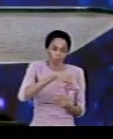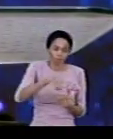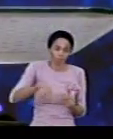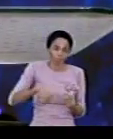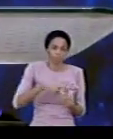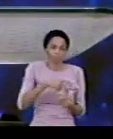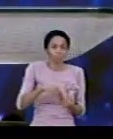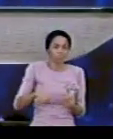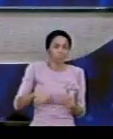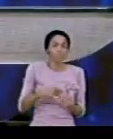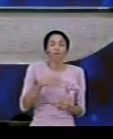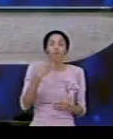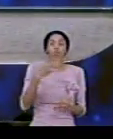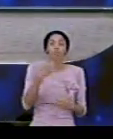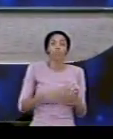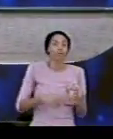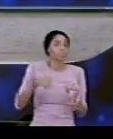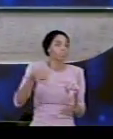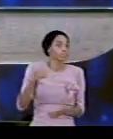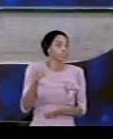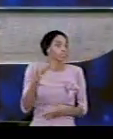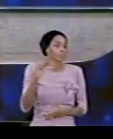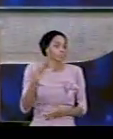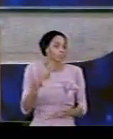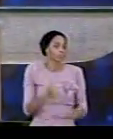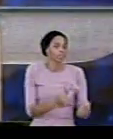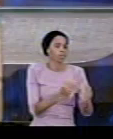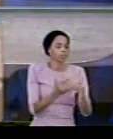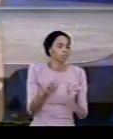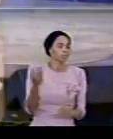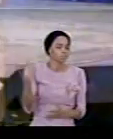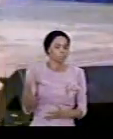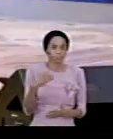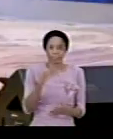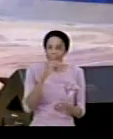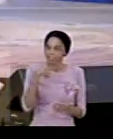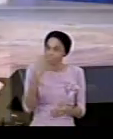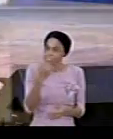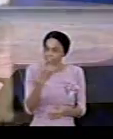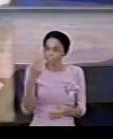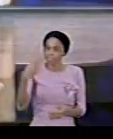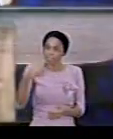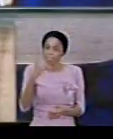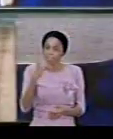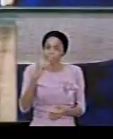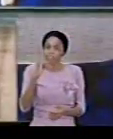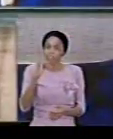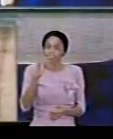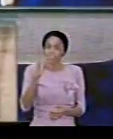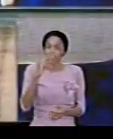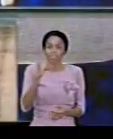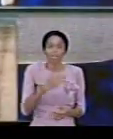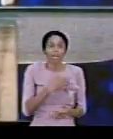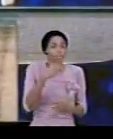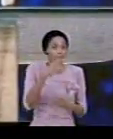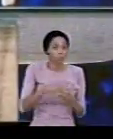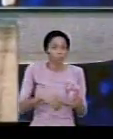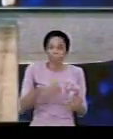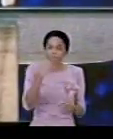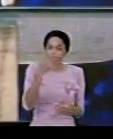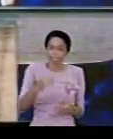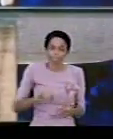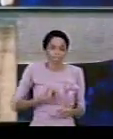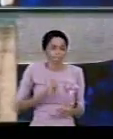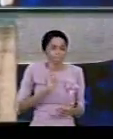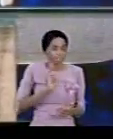what Paul the Apostle was telling the Galatians, and what he's telling us